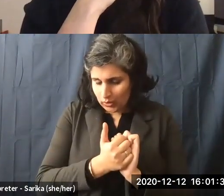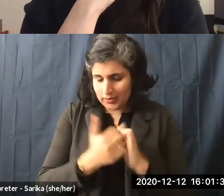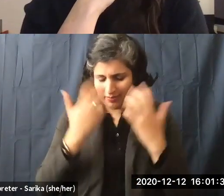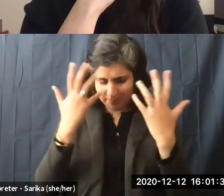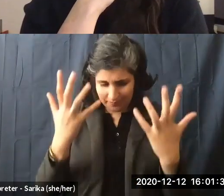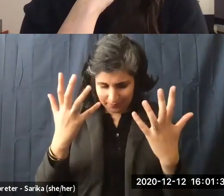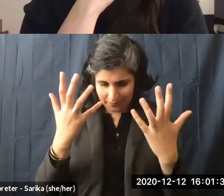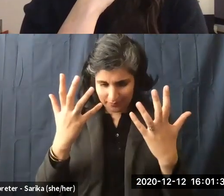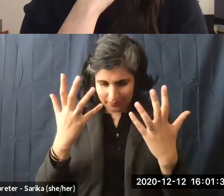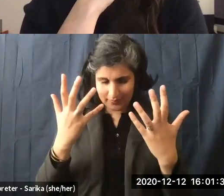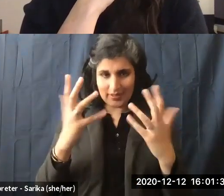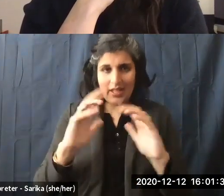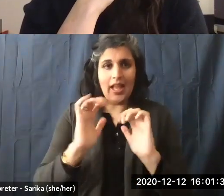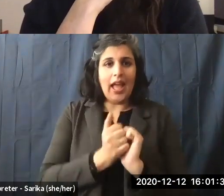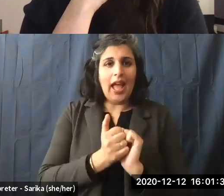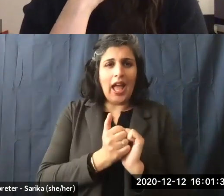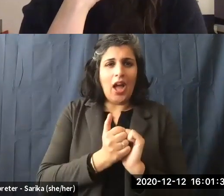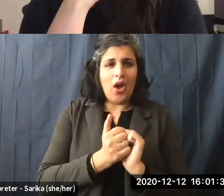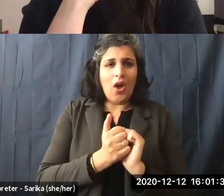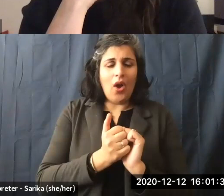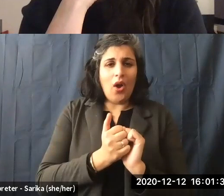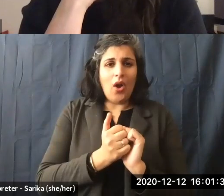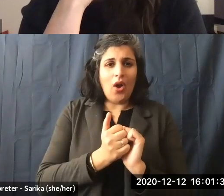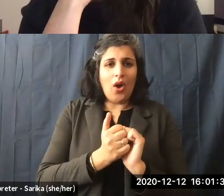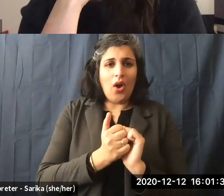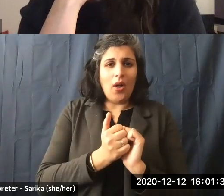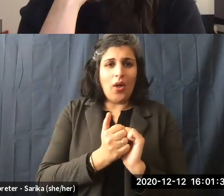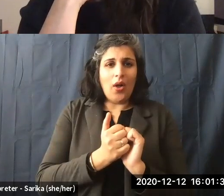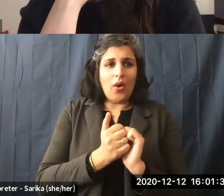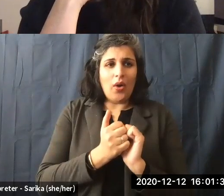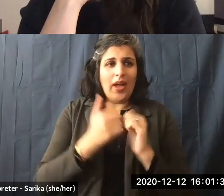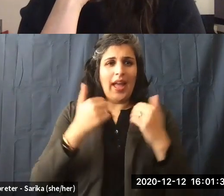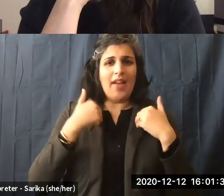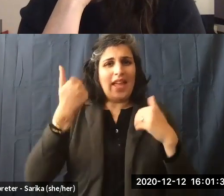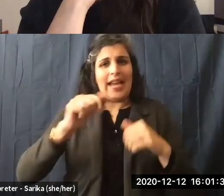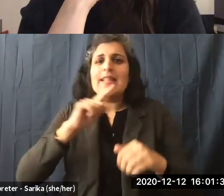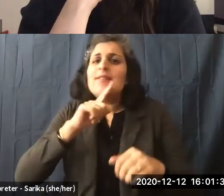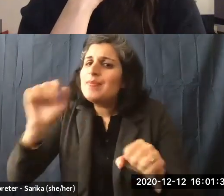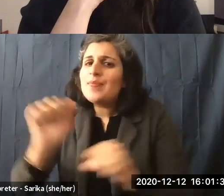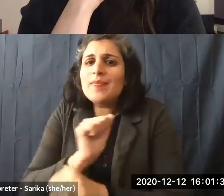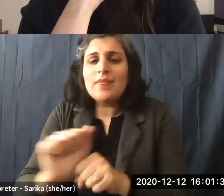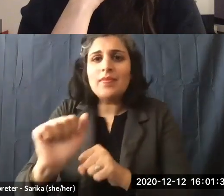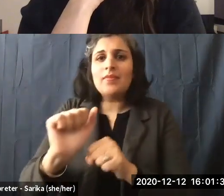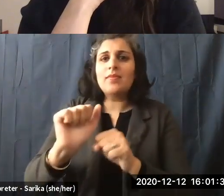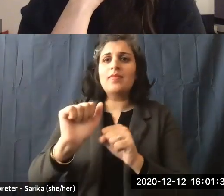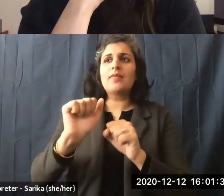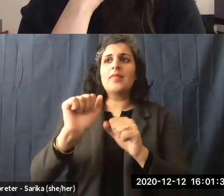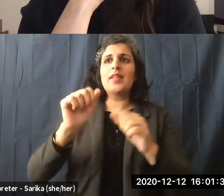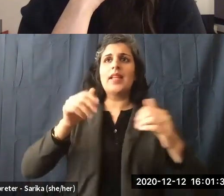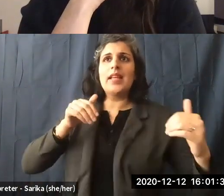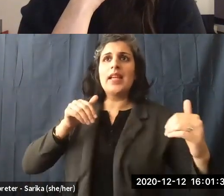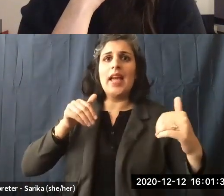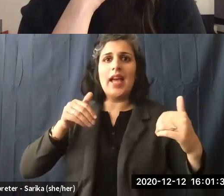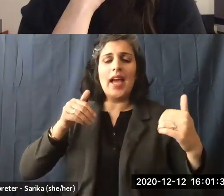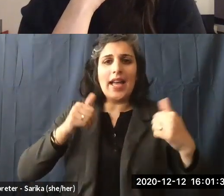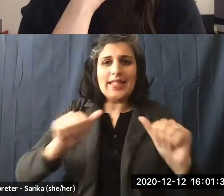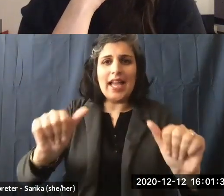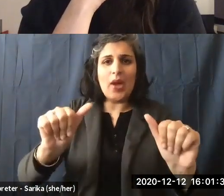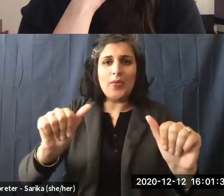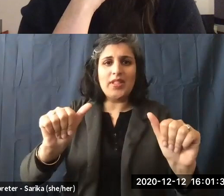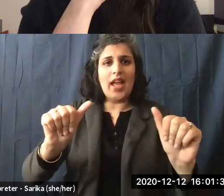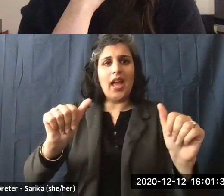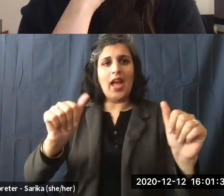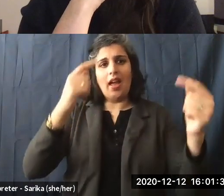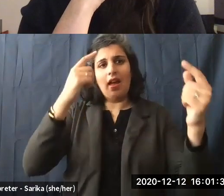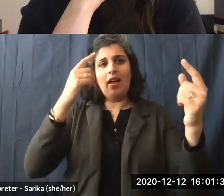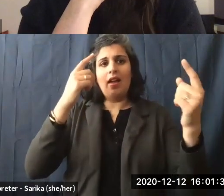how there can be any genuine attempt at reconciliation, um, in any way. And I'm